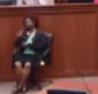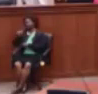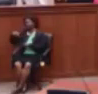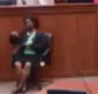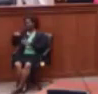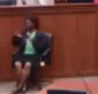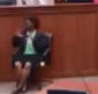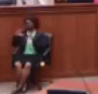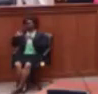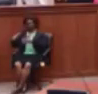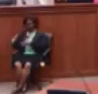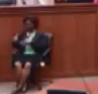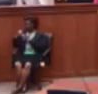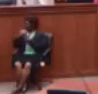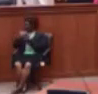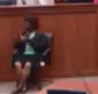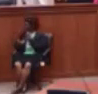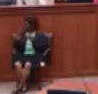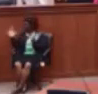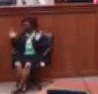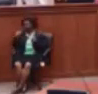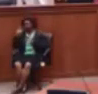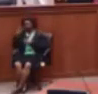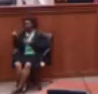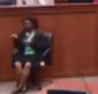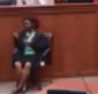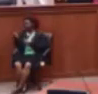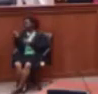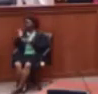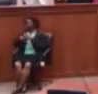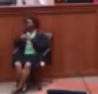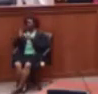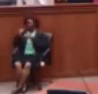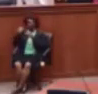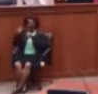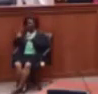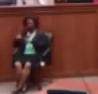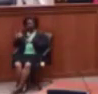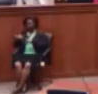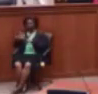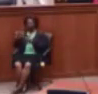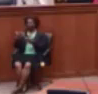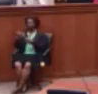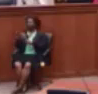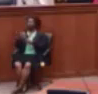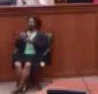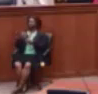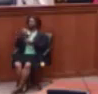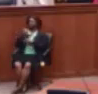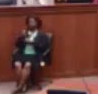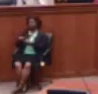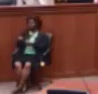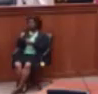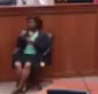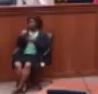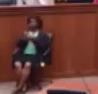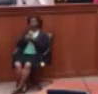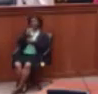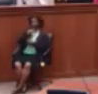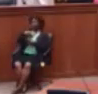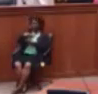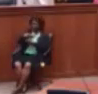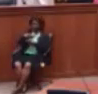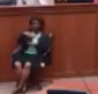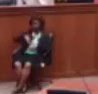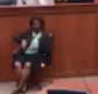combined, the high school finalists. They had earned several advanced placement credits. Several of them were National Merit Scholars. Several